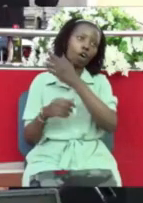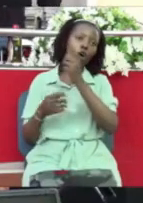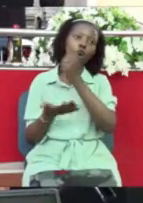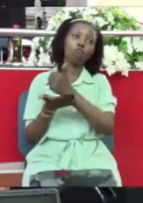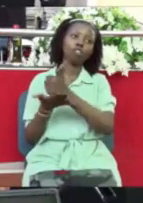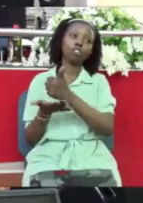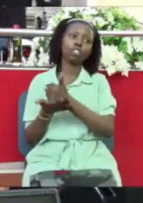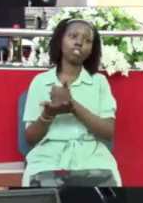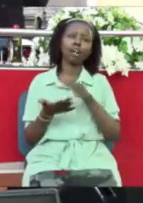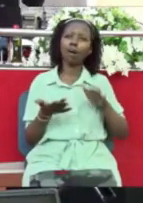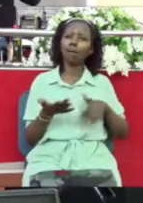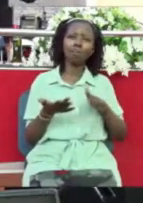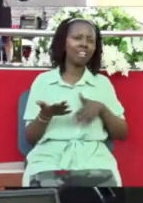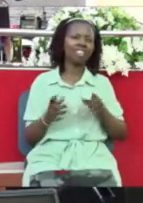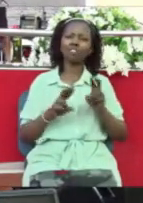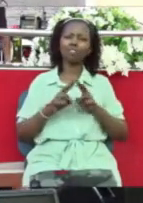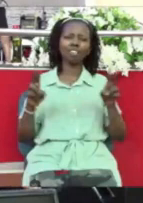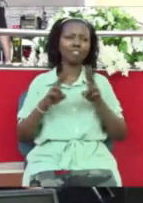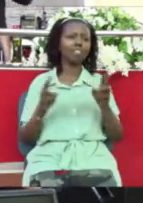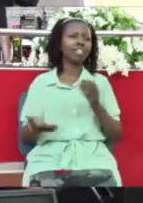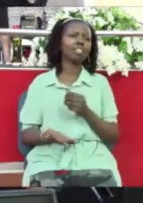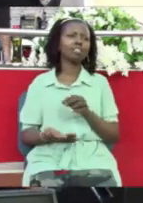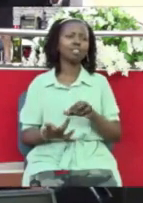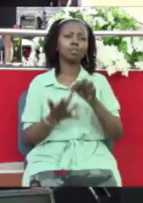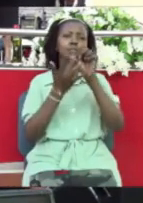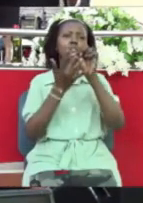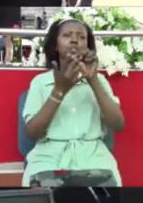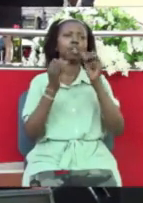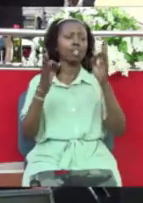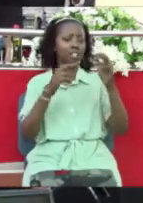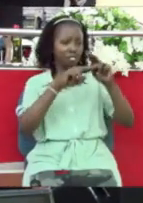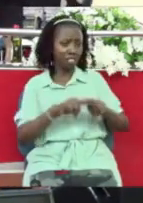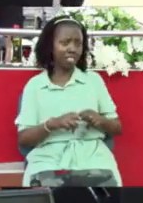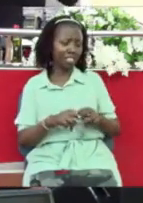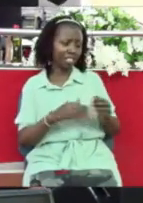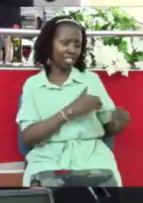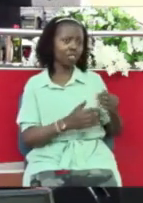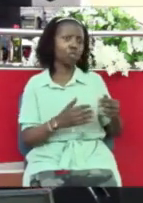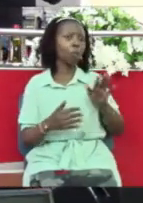Because mothers, you are very special. If you are sitting next to a mother, tell the mother you are